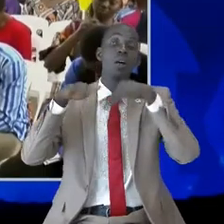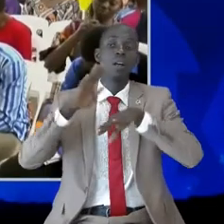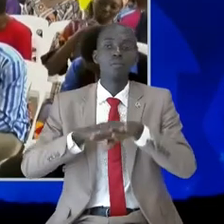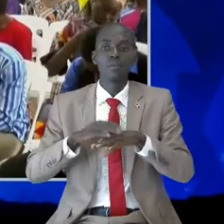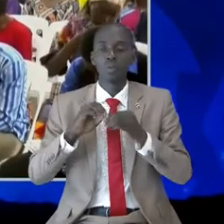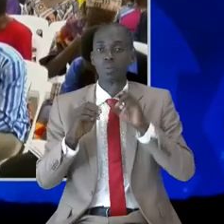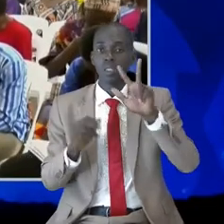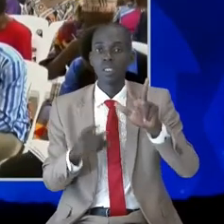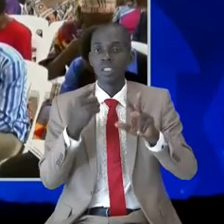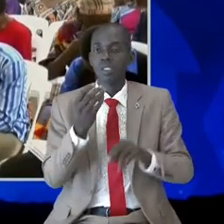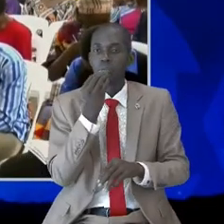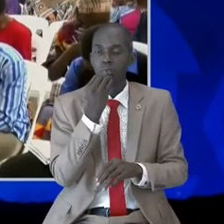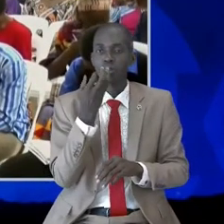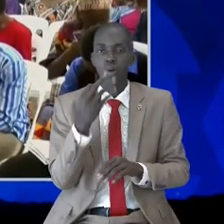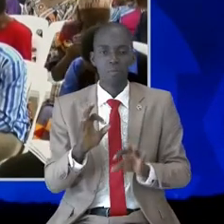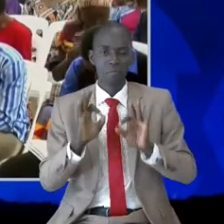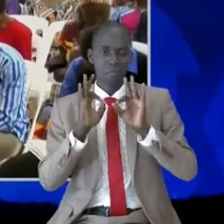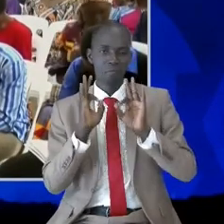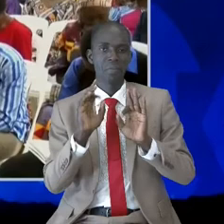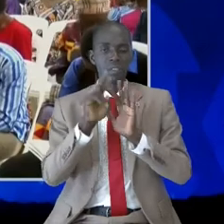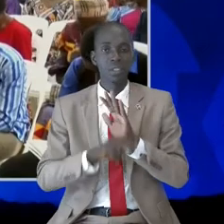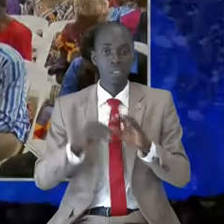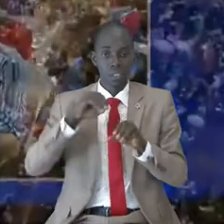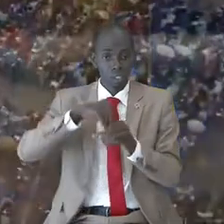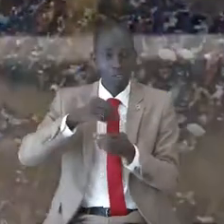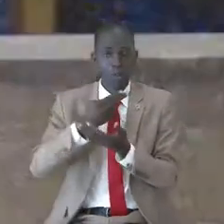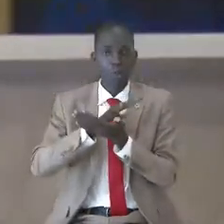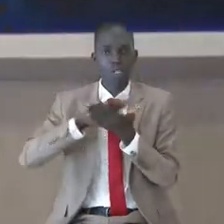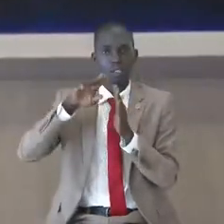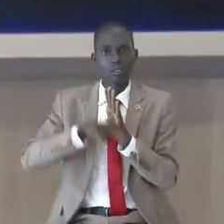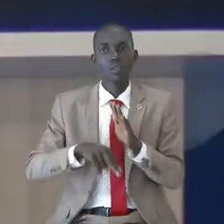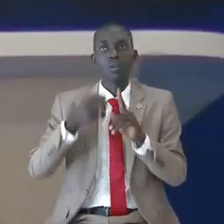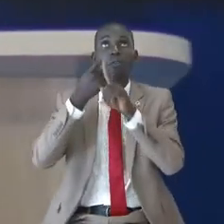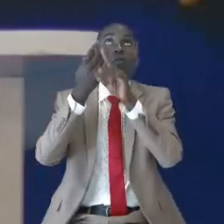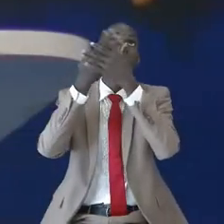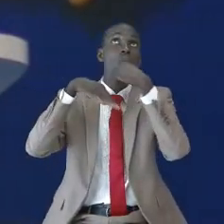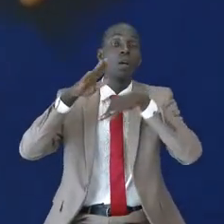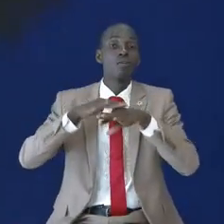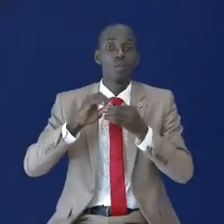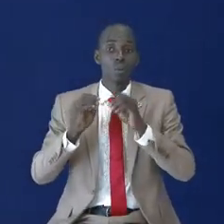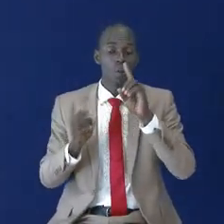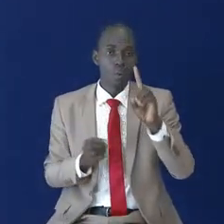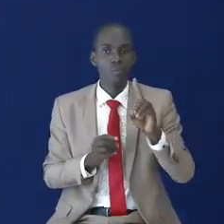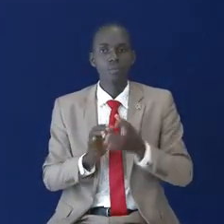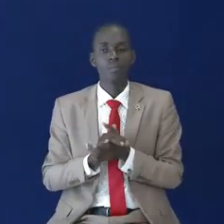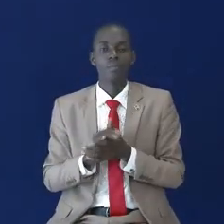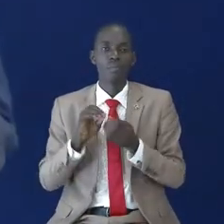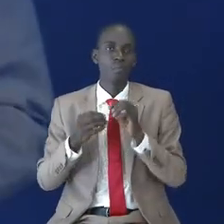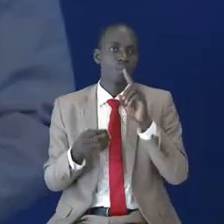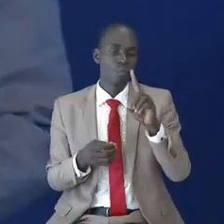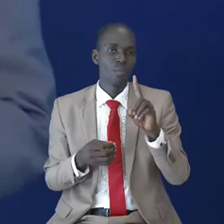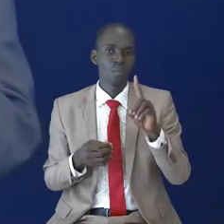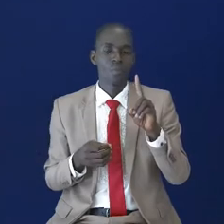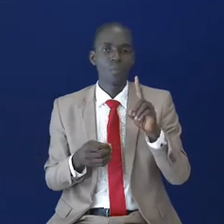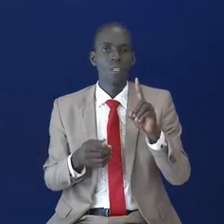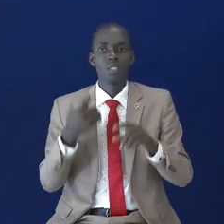the food of fitness in holiness for heaven. Let's look at number one here. Number one